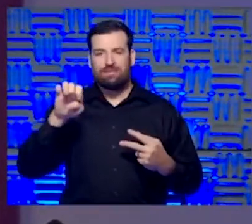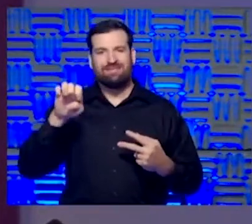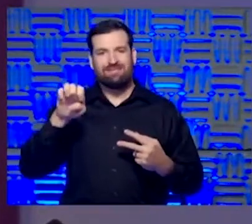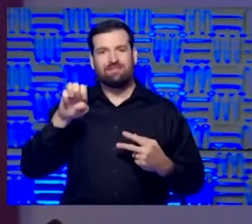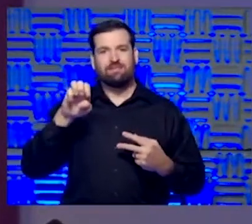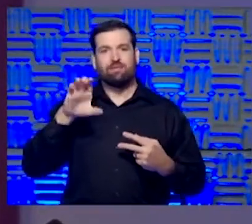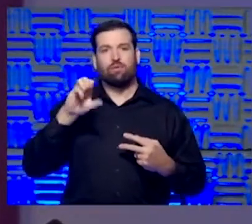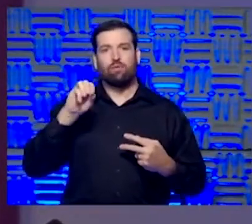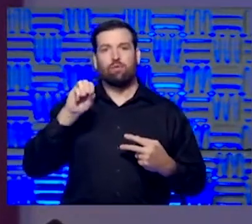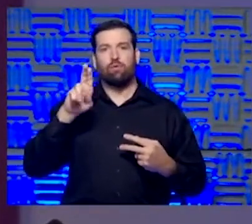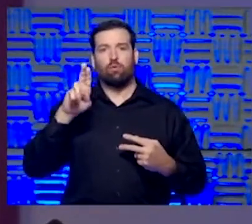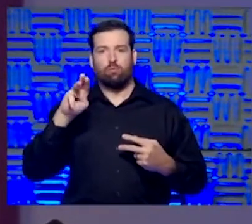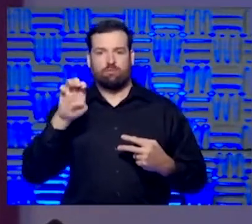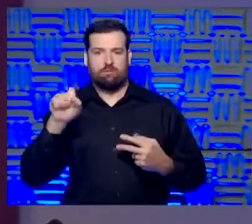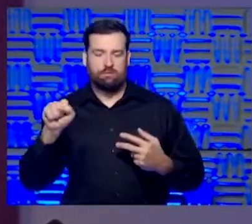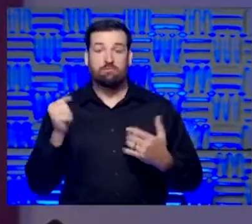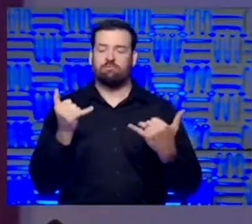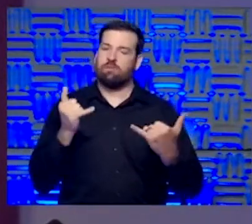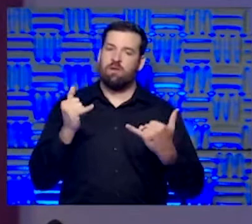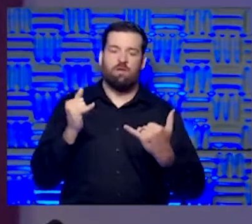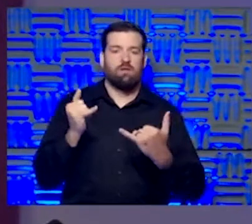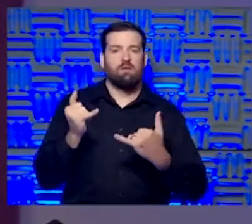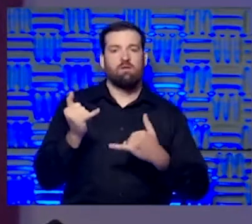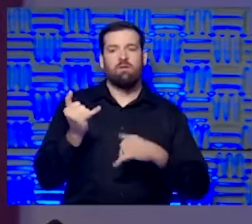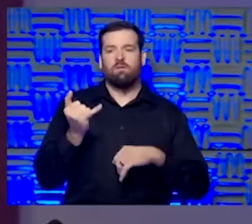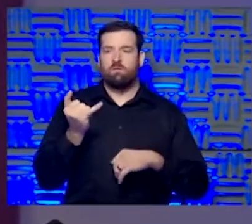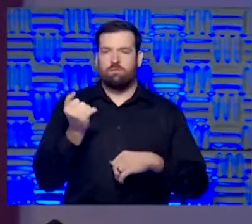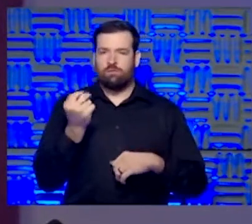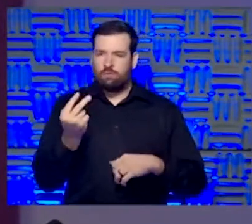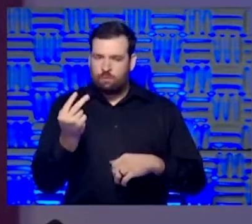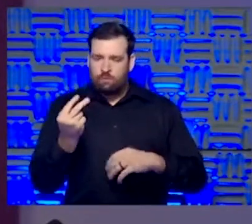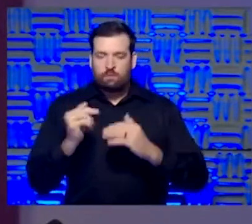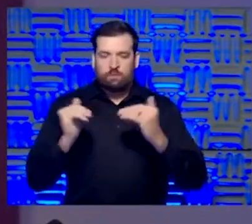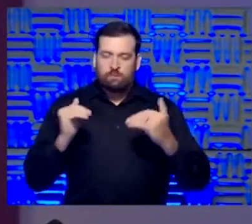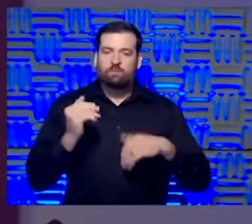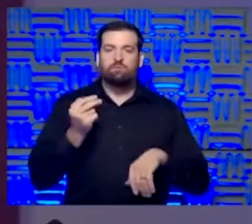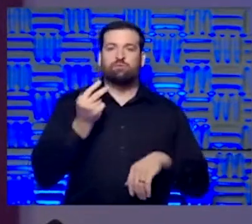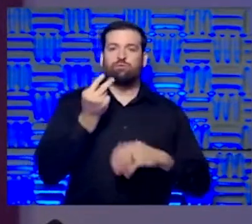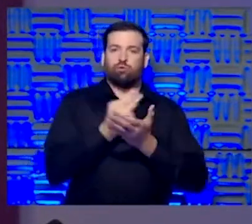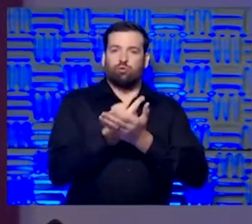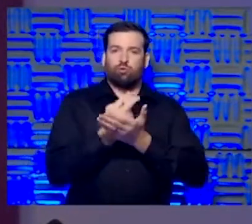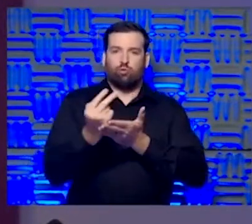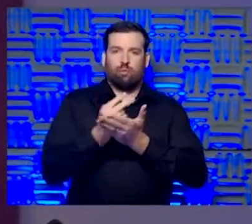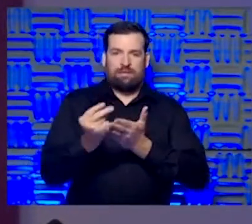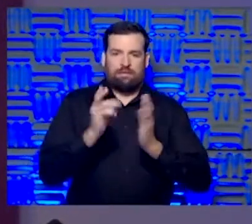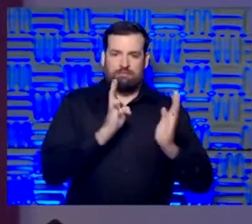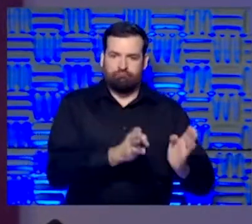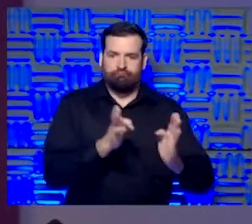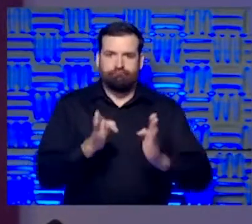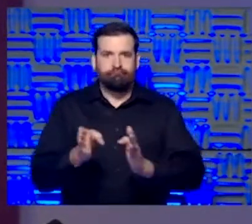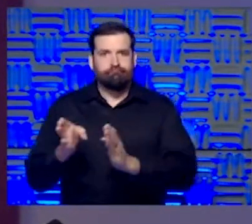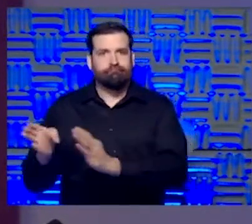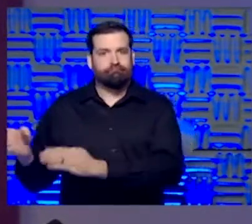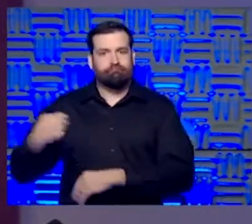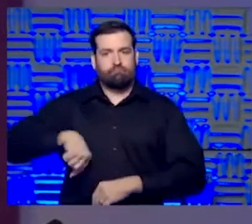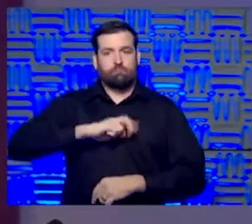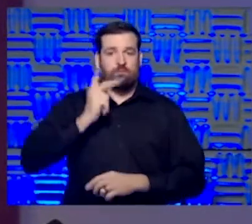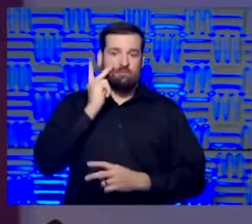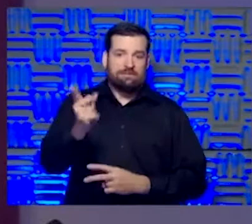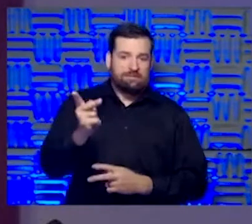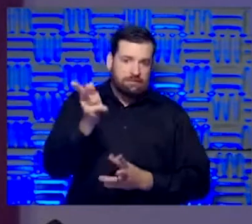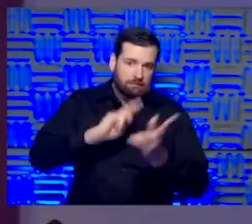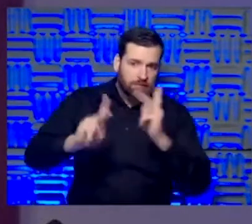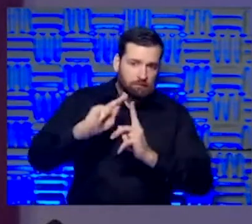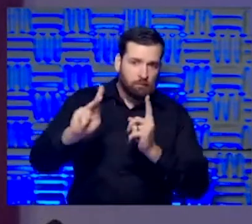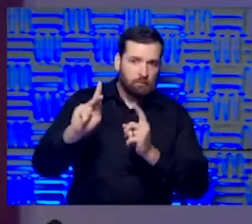carefully planned process. We're presently in wave 2. We're going in sort of 2-week increments, and we've seen people come